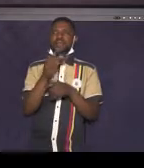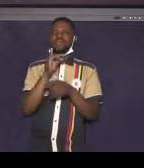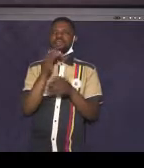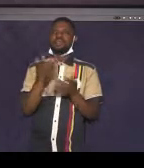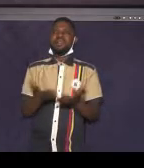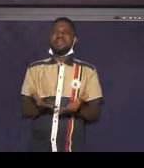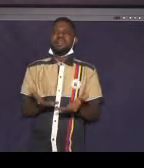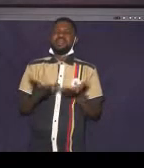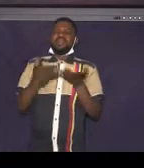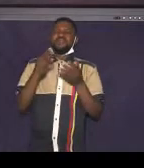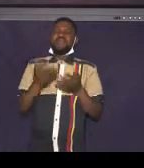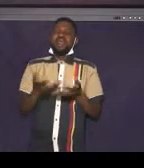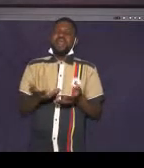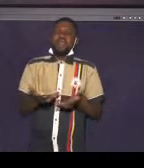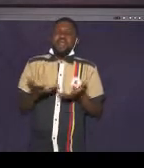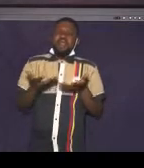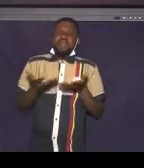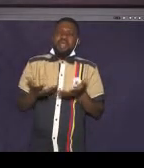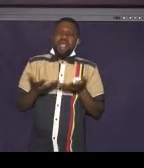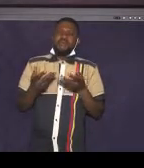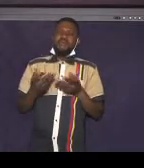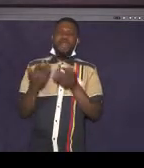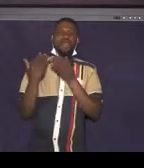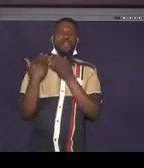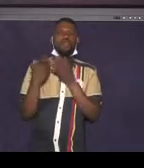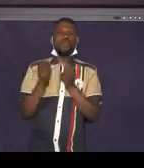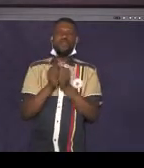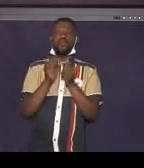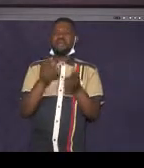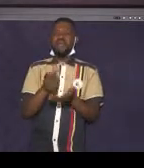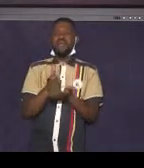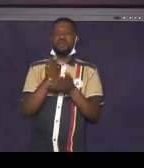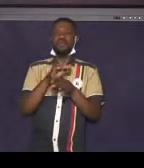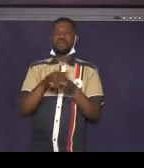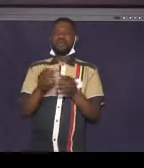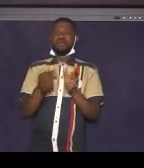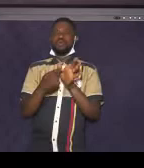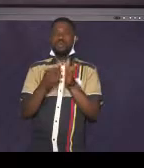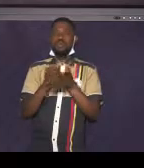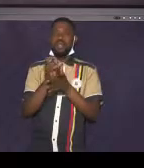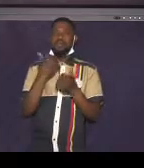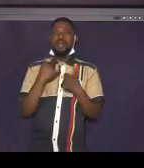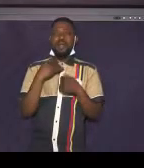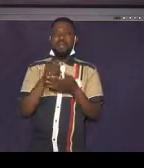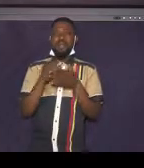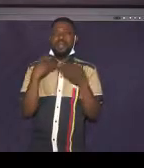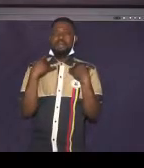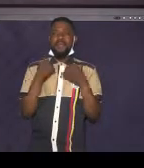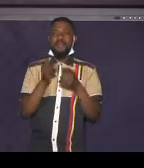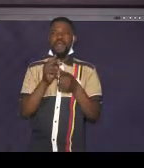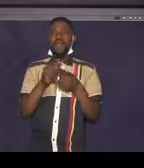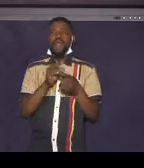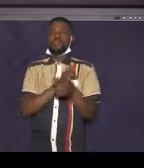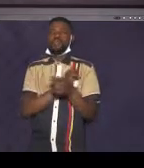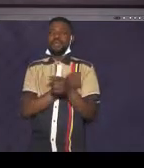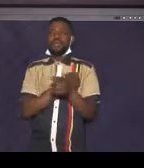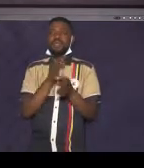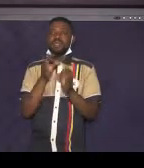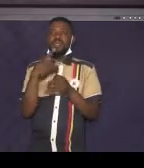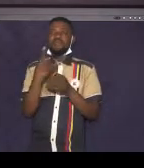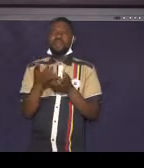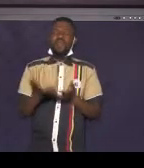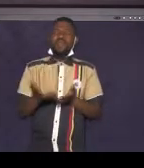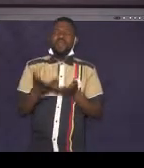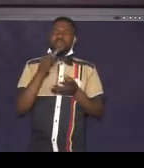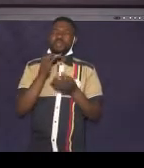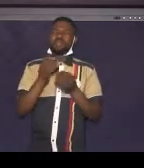lifting heavy loads without help. You do not show that you have that muscle, you have that strength. If the load is more than